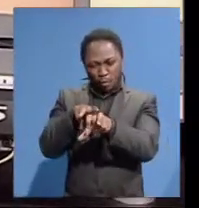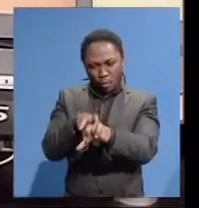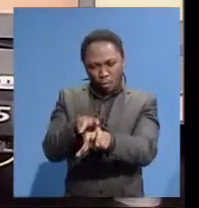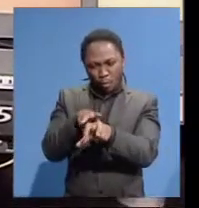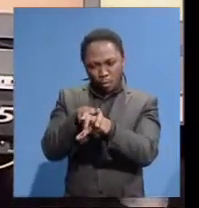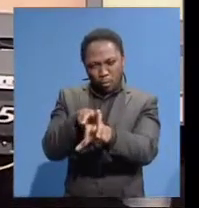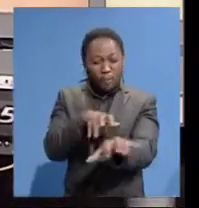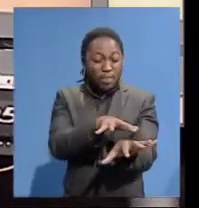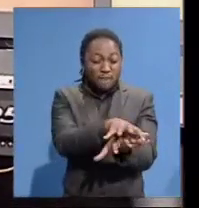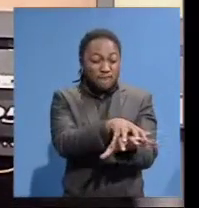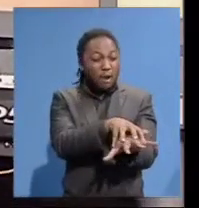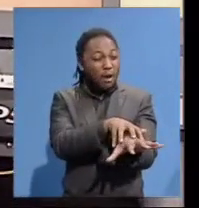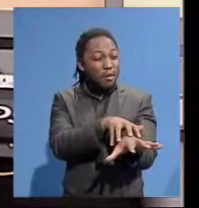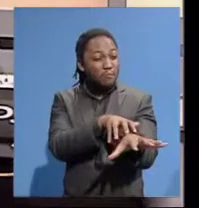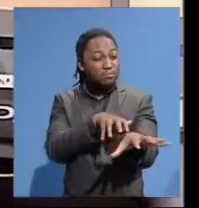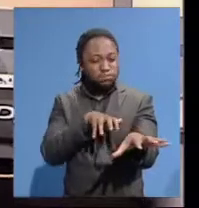emasimini